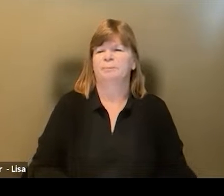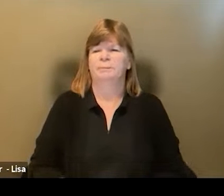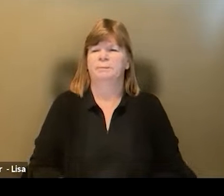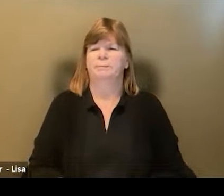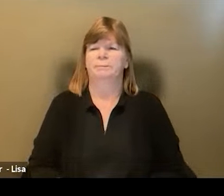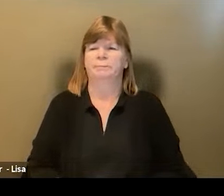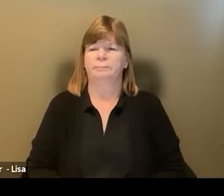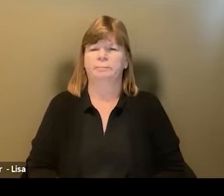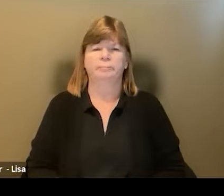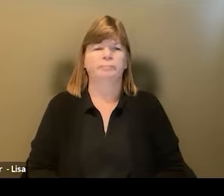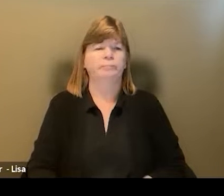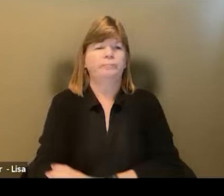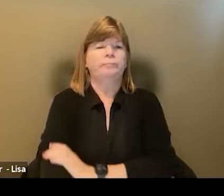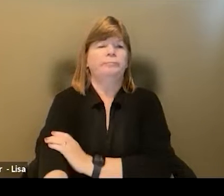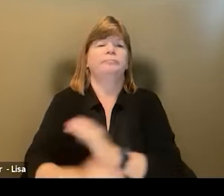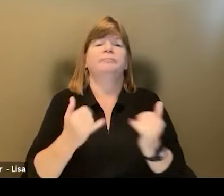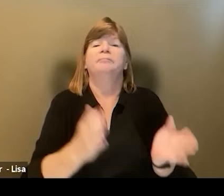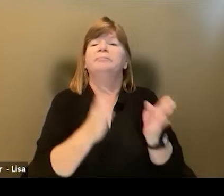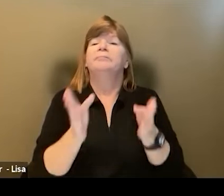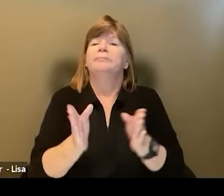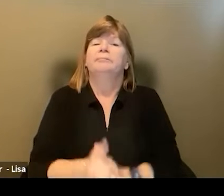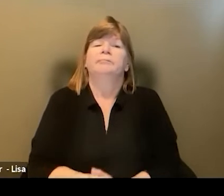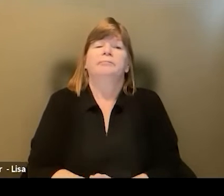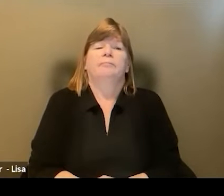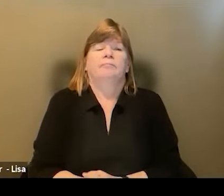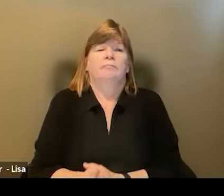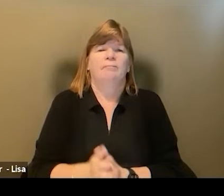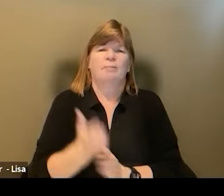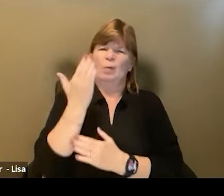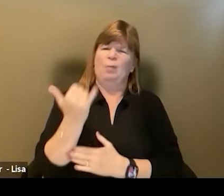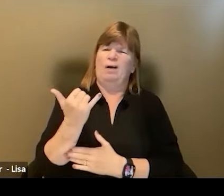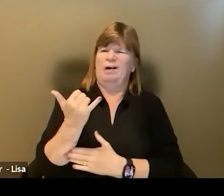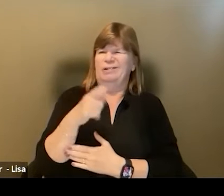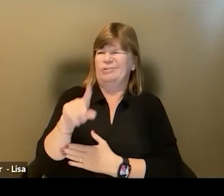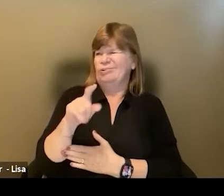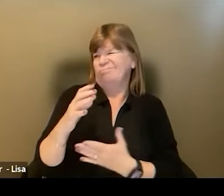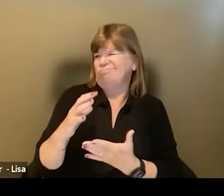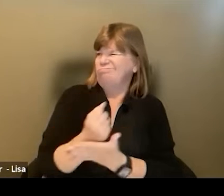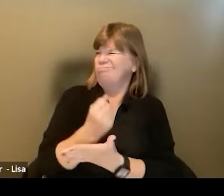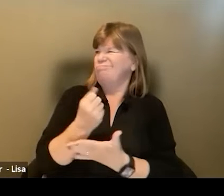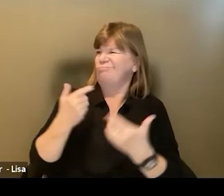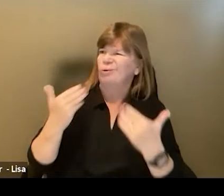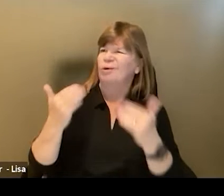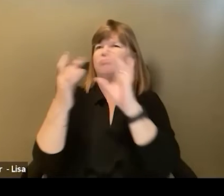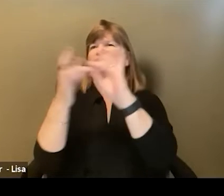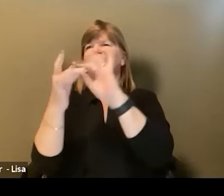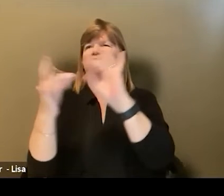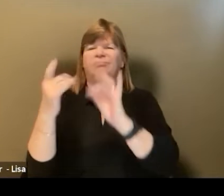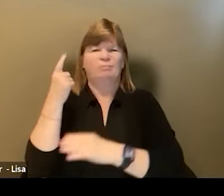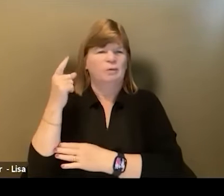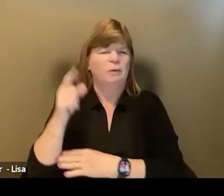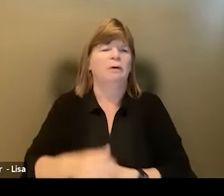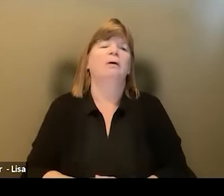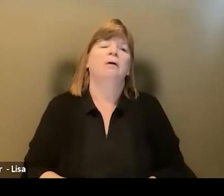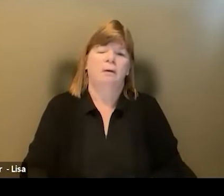CMS. Okay, next slide. So why should you take the time to provide public comment? Well, similar